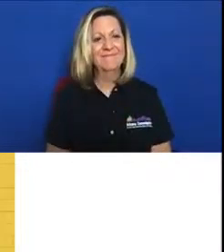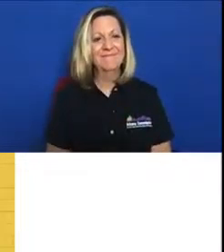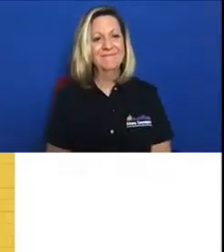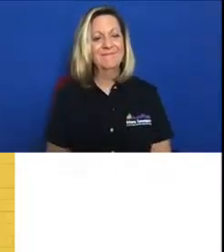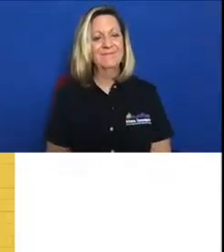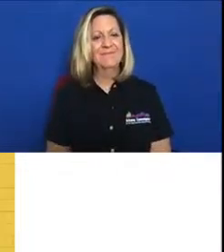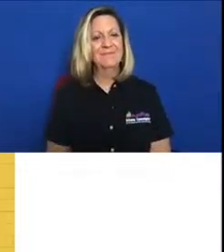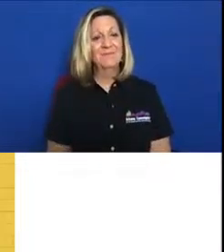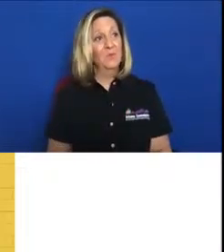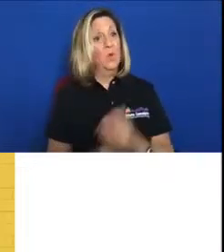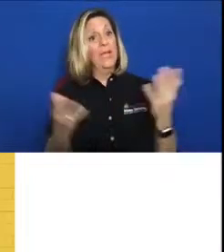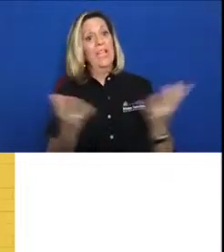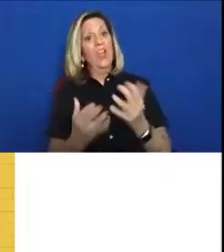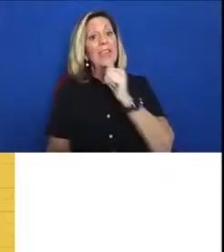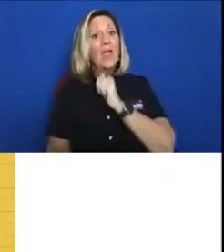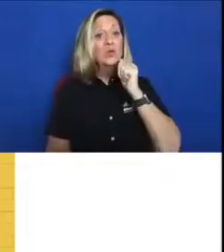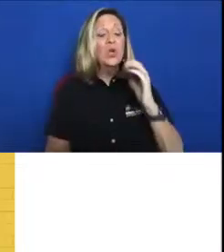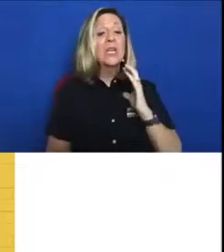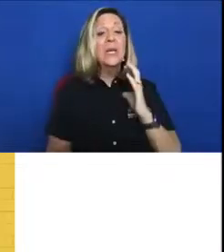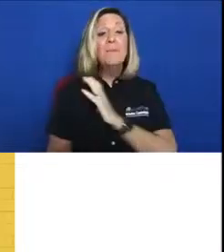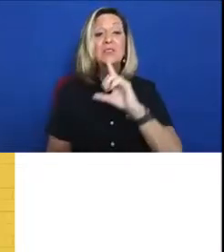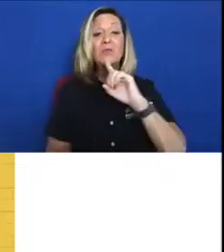important campaign.